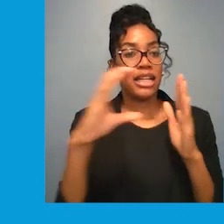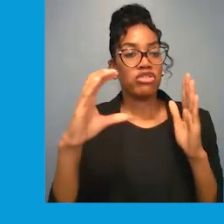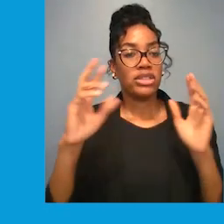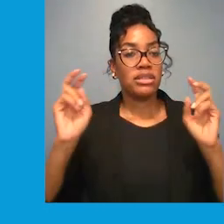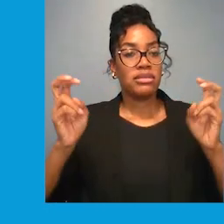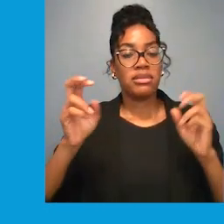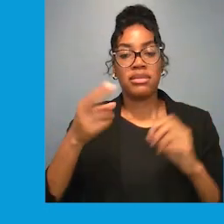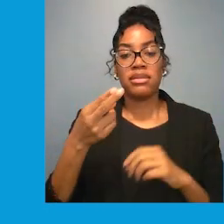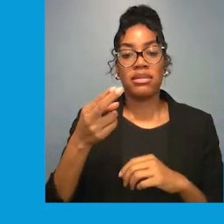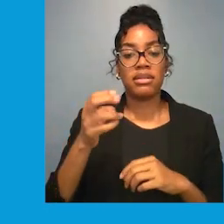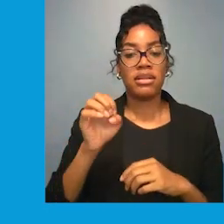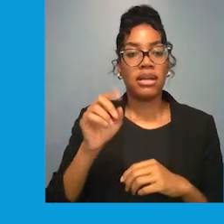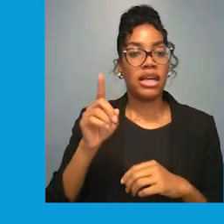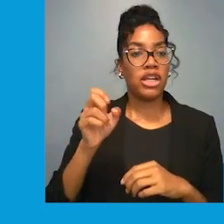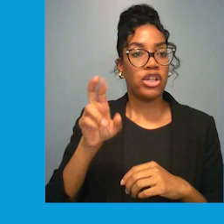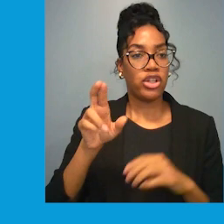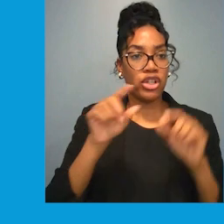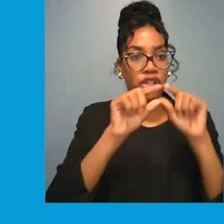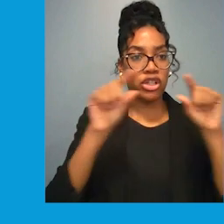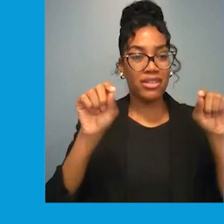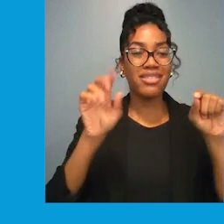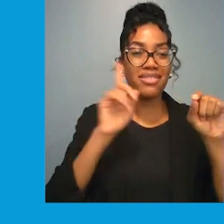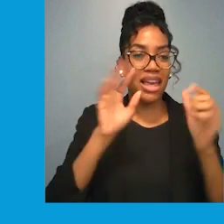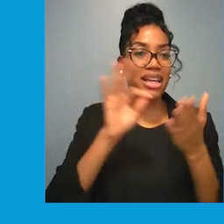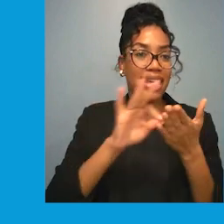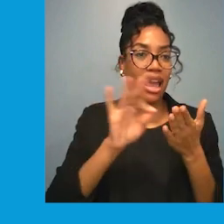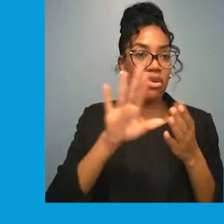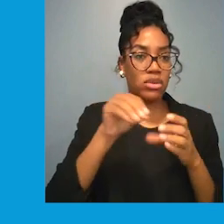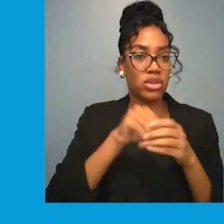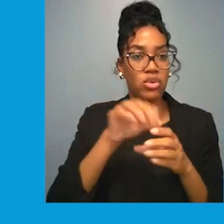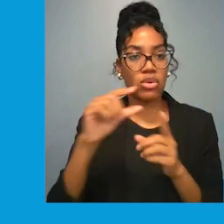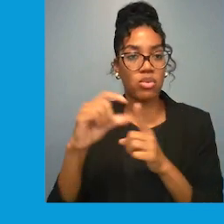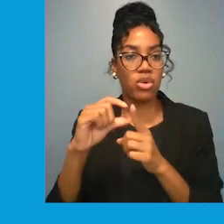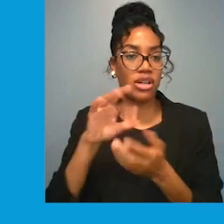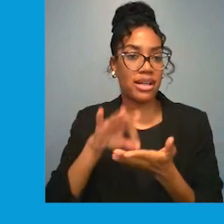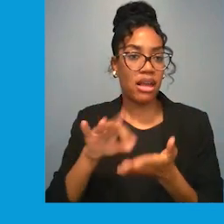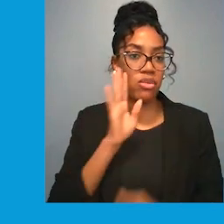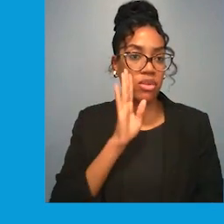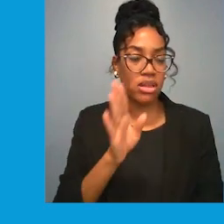count. So please be aware of that.